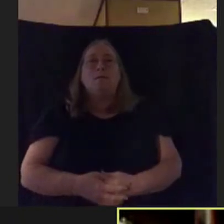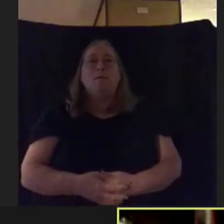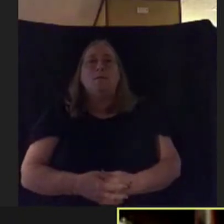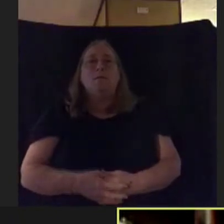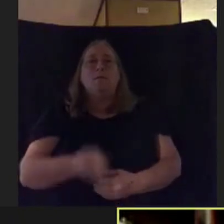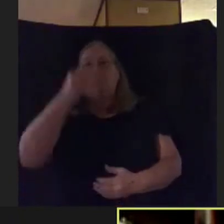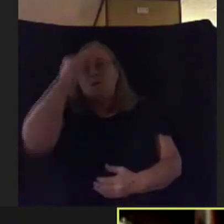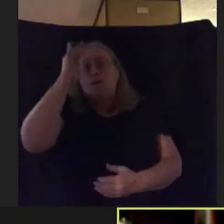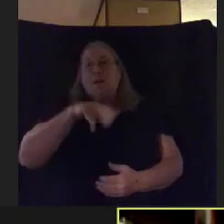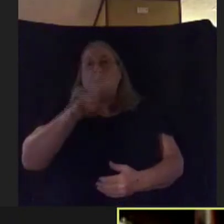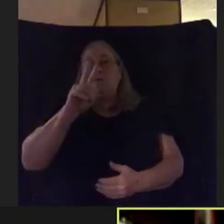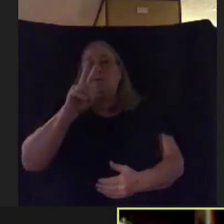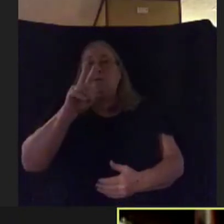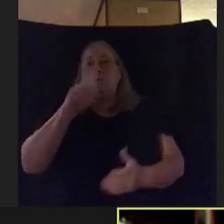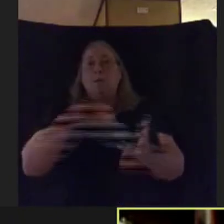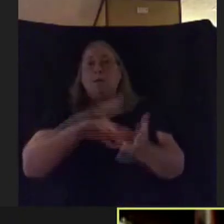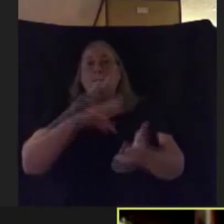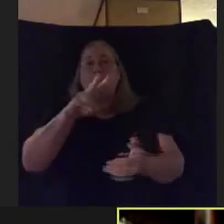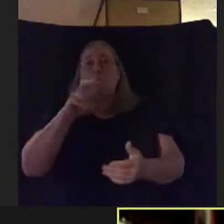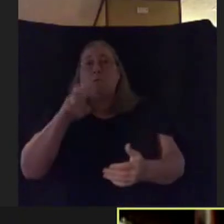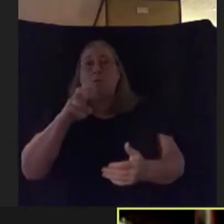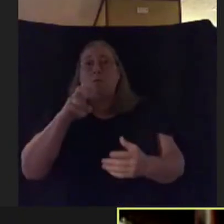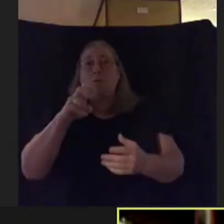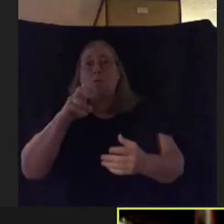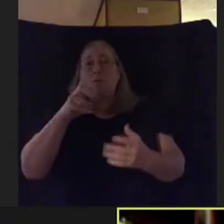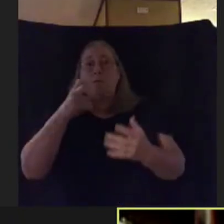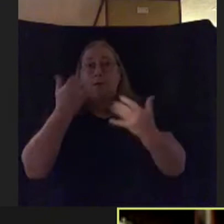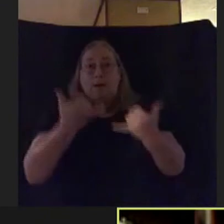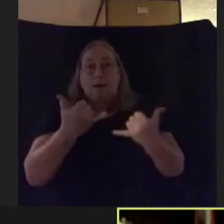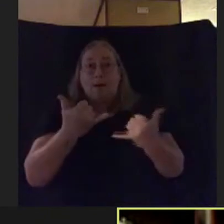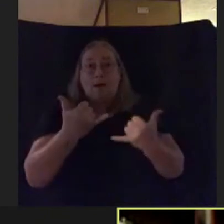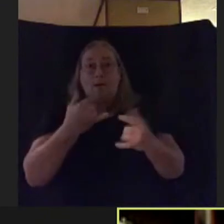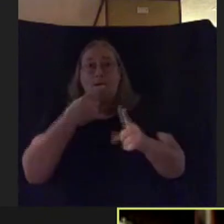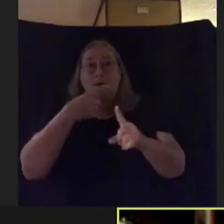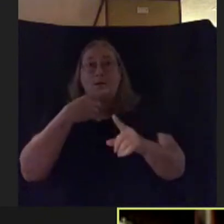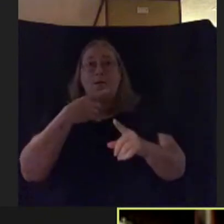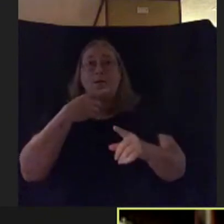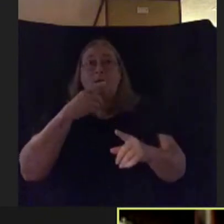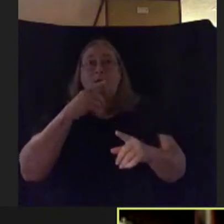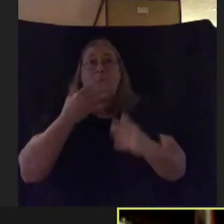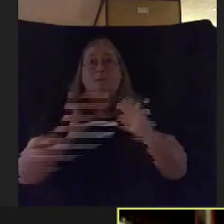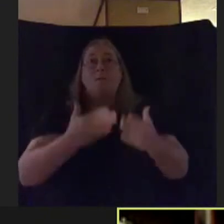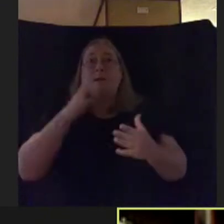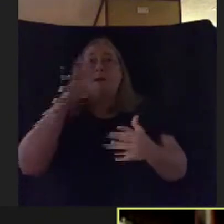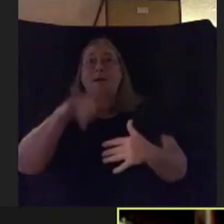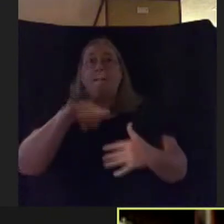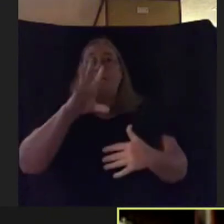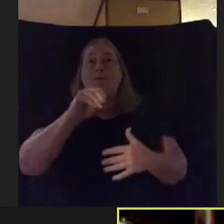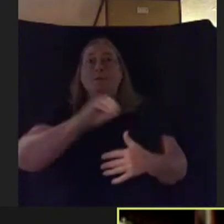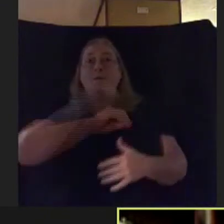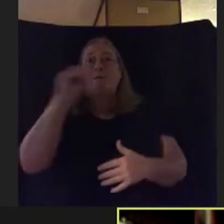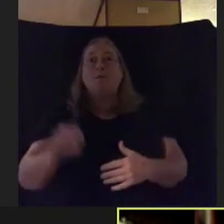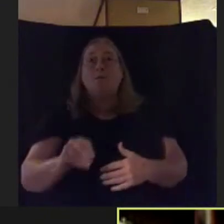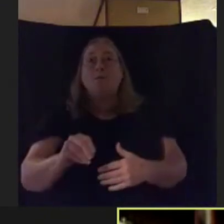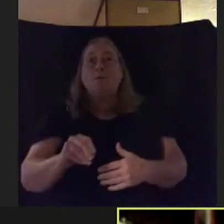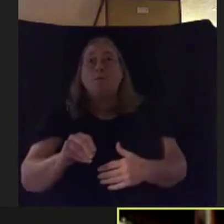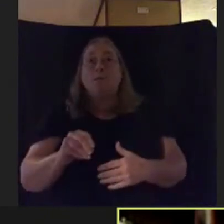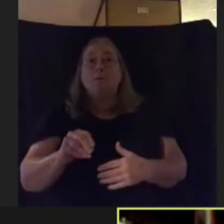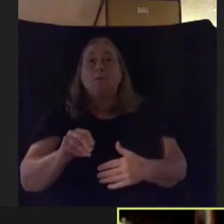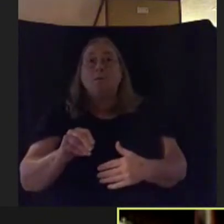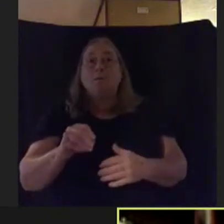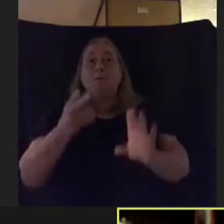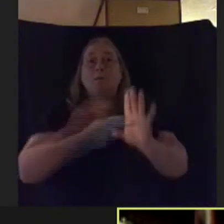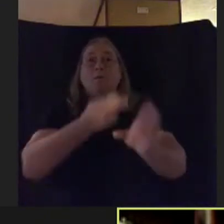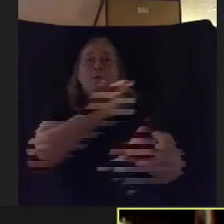cases that we see now, eventually we're going to see about 8 or 10% of those potentially hospitalized down the